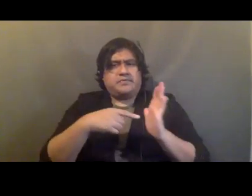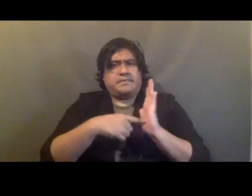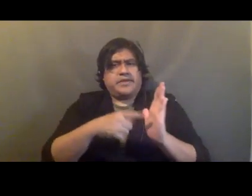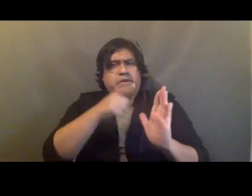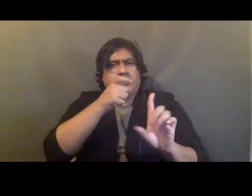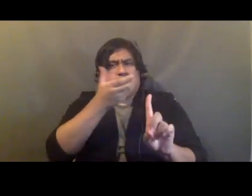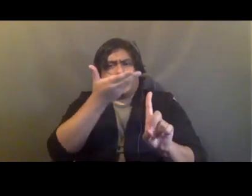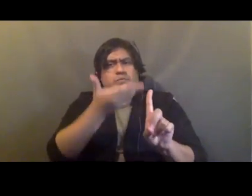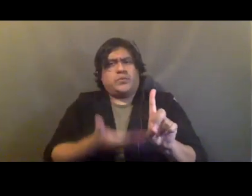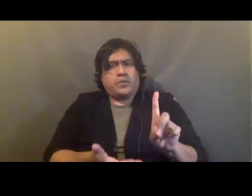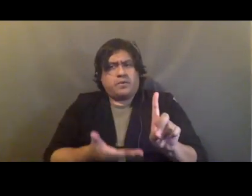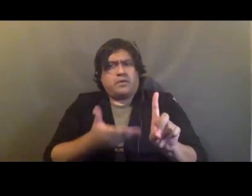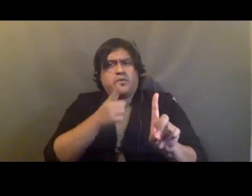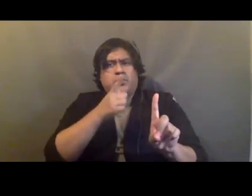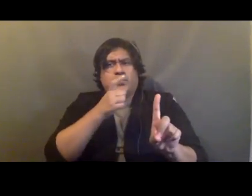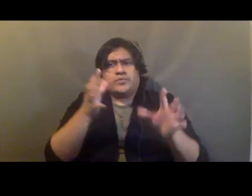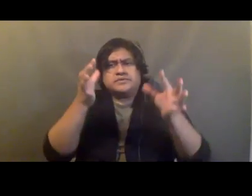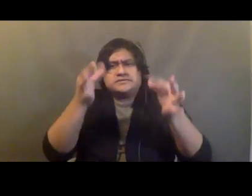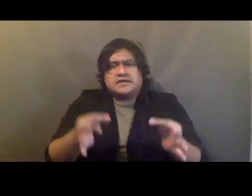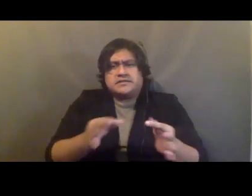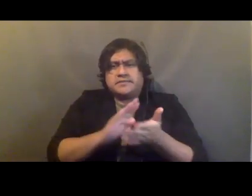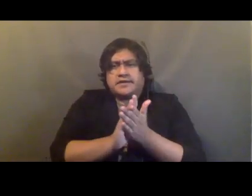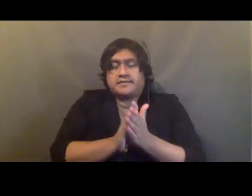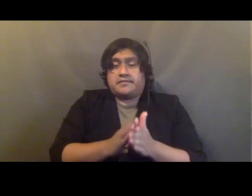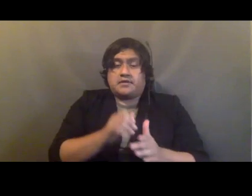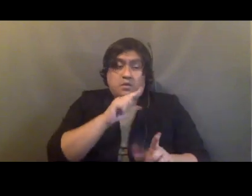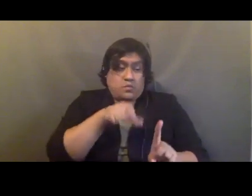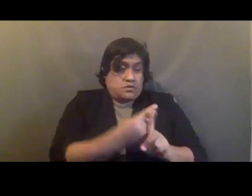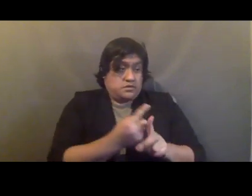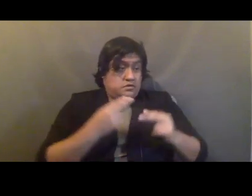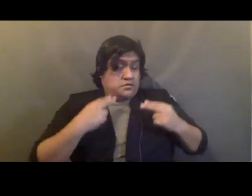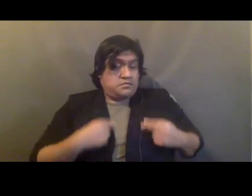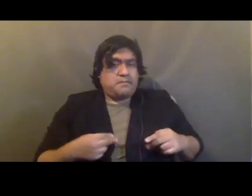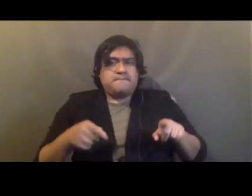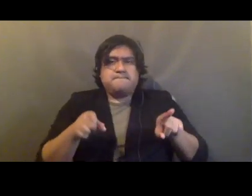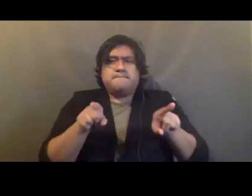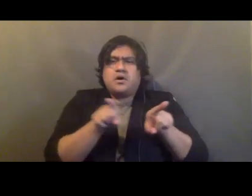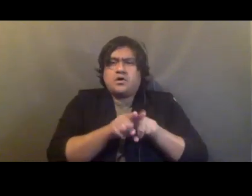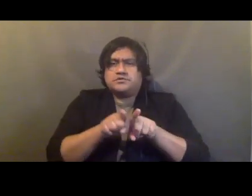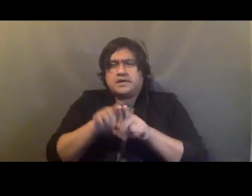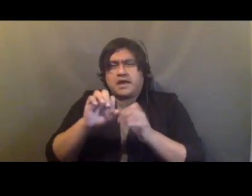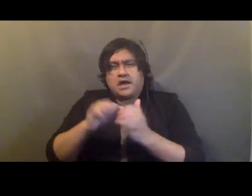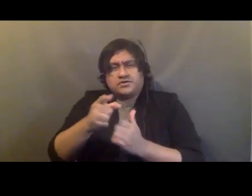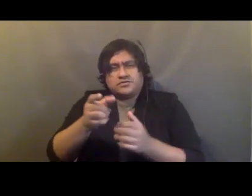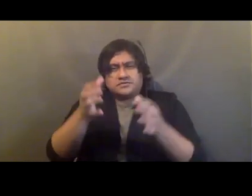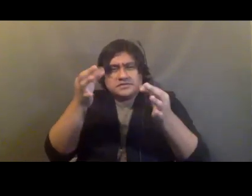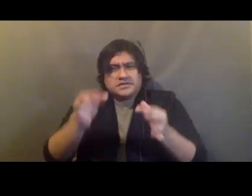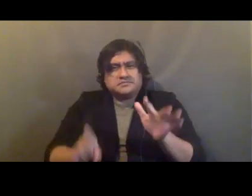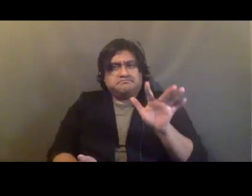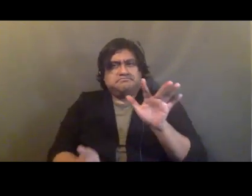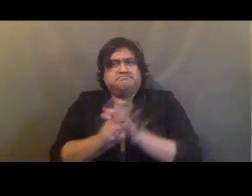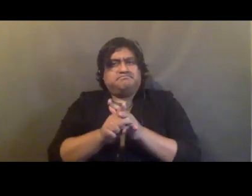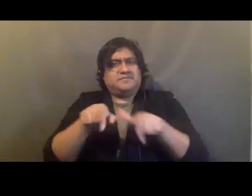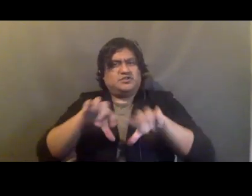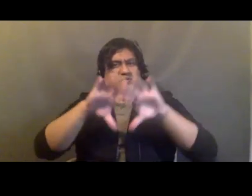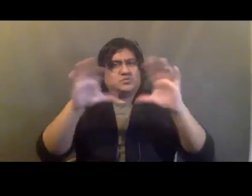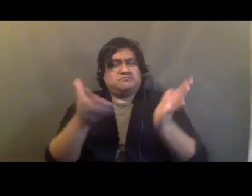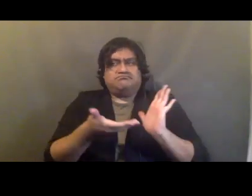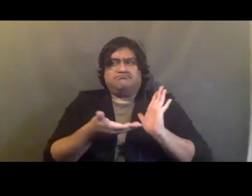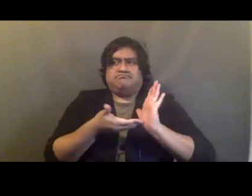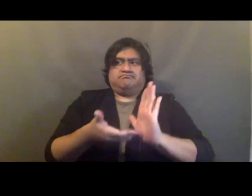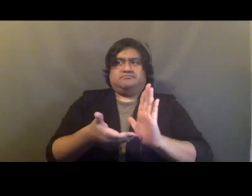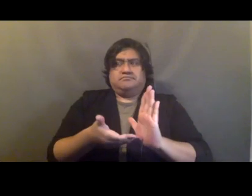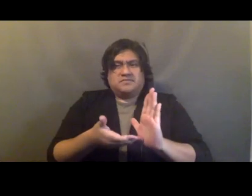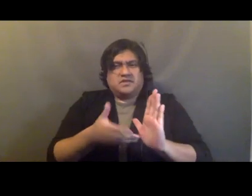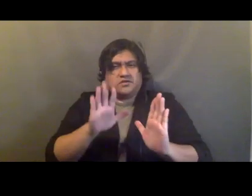not only human, but also how you choose to show up with your work and with your passions for the communities that